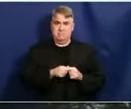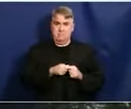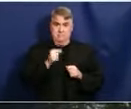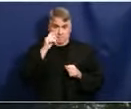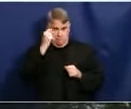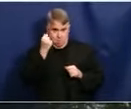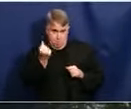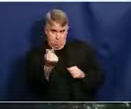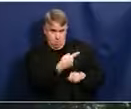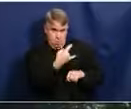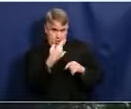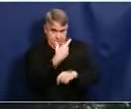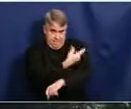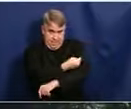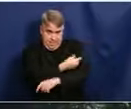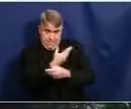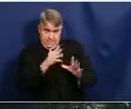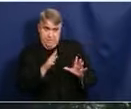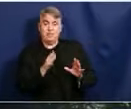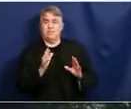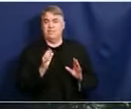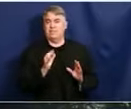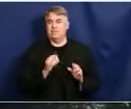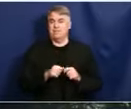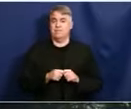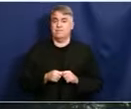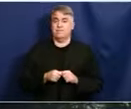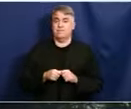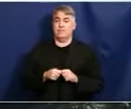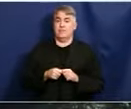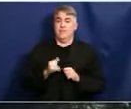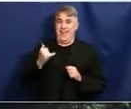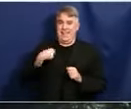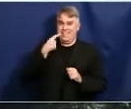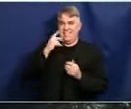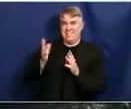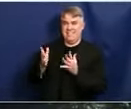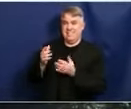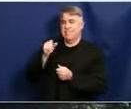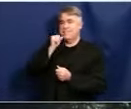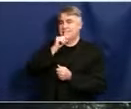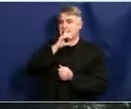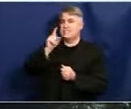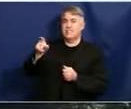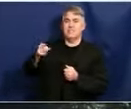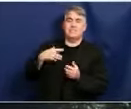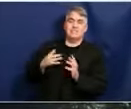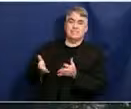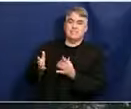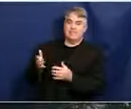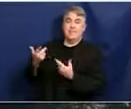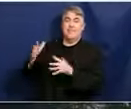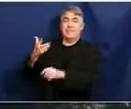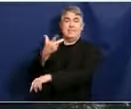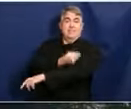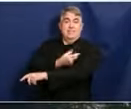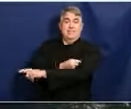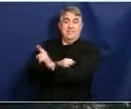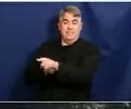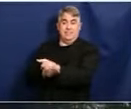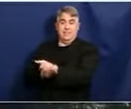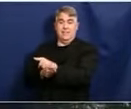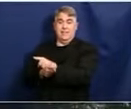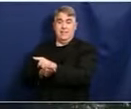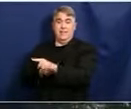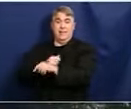seniors, they had gotten their vaccination second dose. They had a couple of friends, family that had gotten their second dose, and they were looking forward